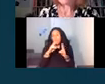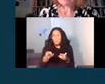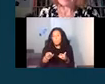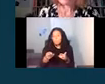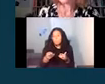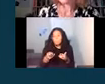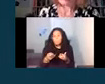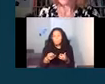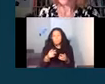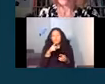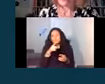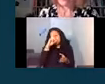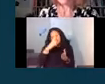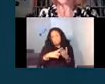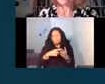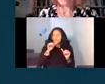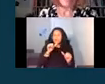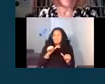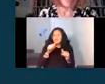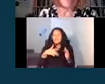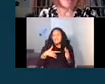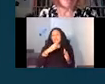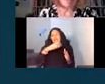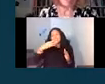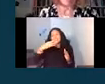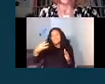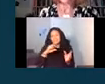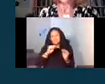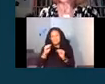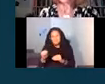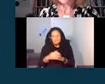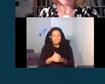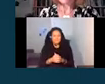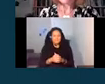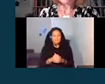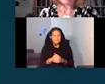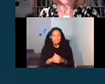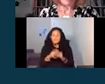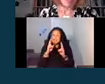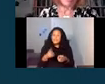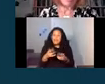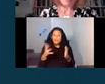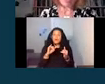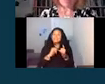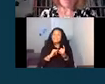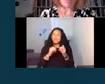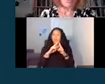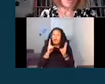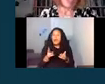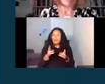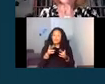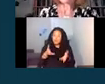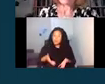she decided that she preferred living in Essex. And she died in Sycamore House, where she'd been